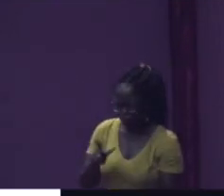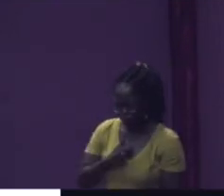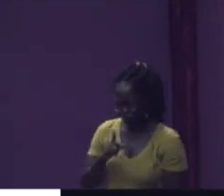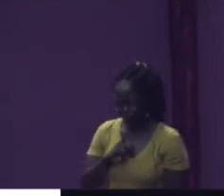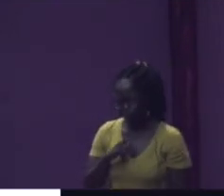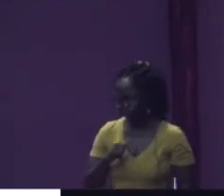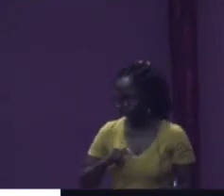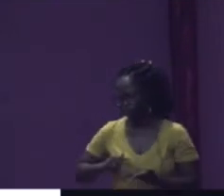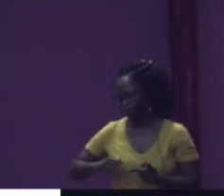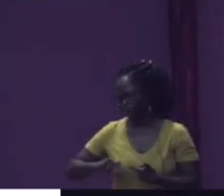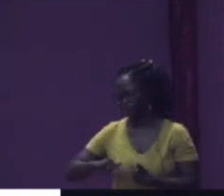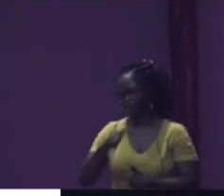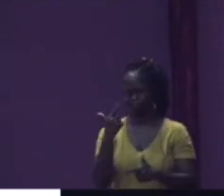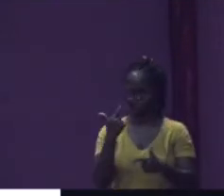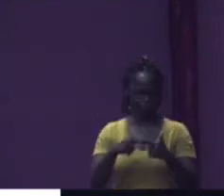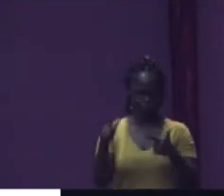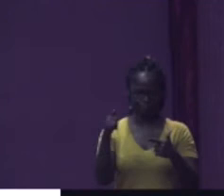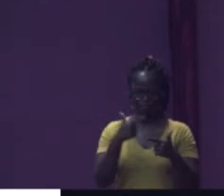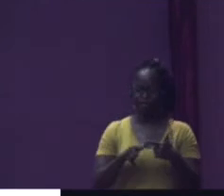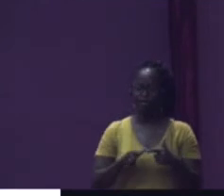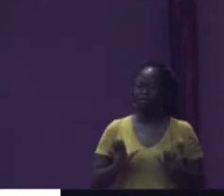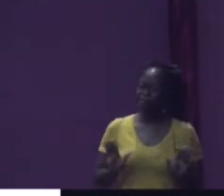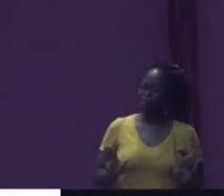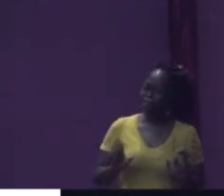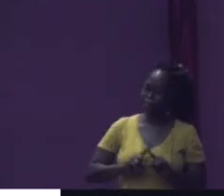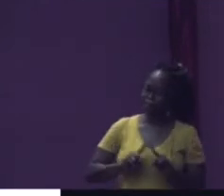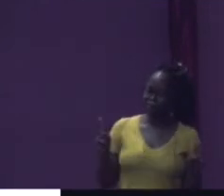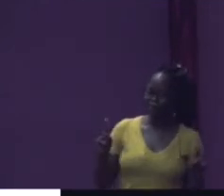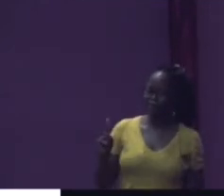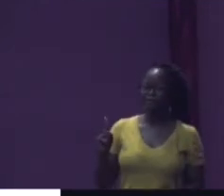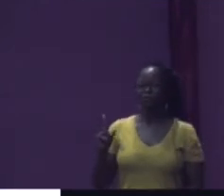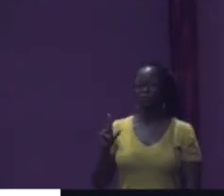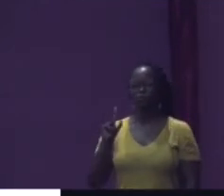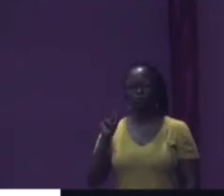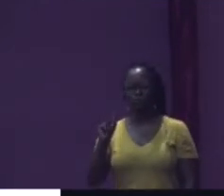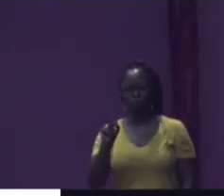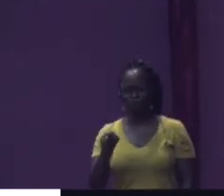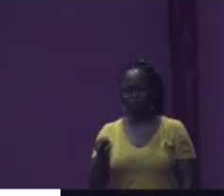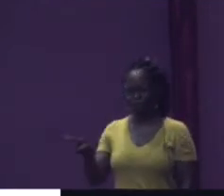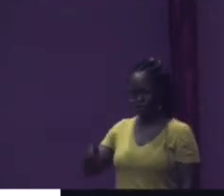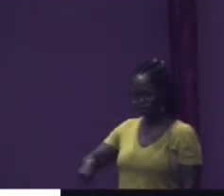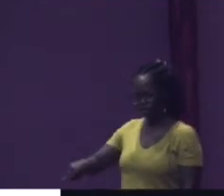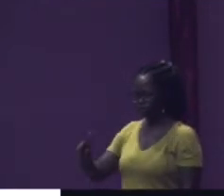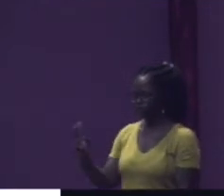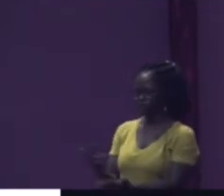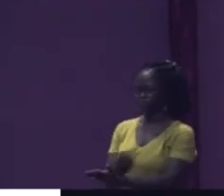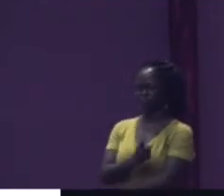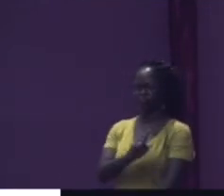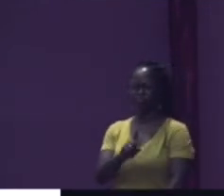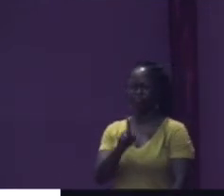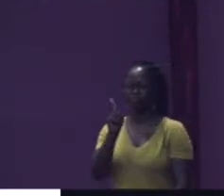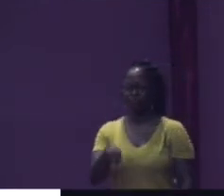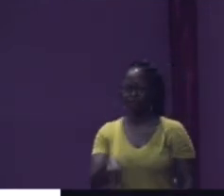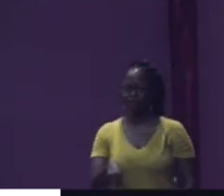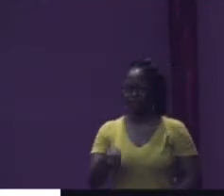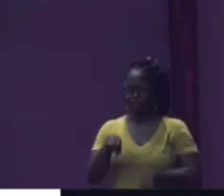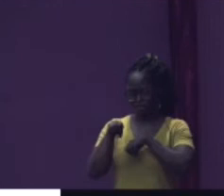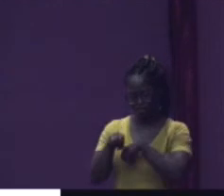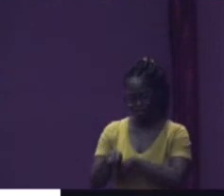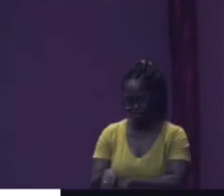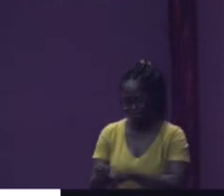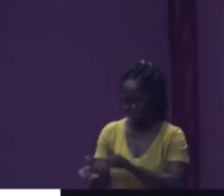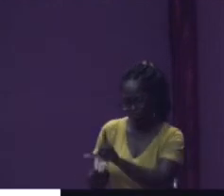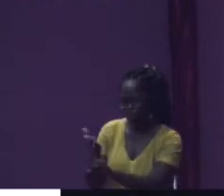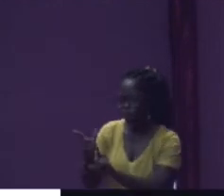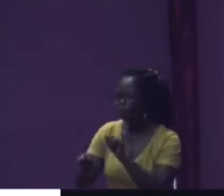etc. But what they don't do then is teach the midwife what to do in the